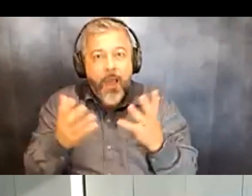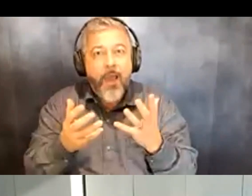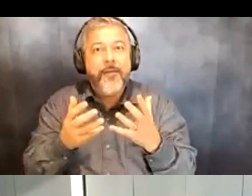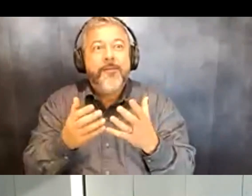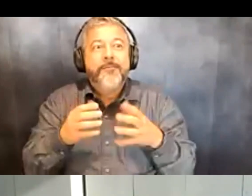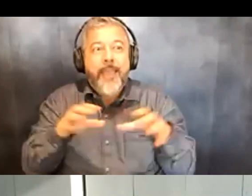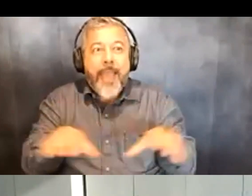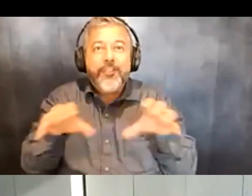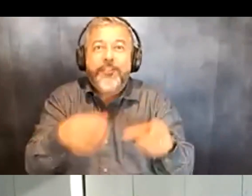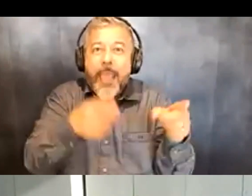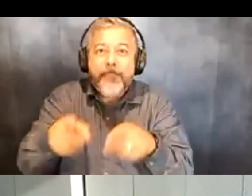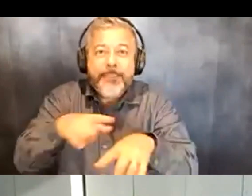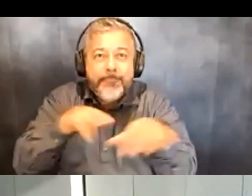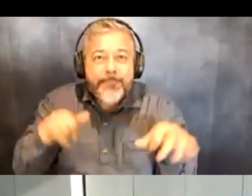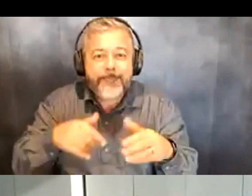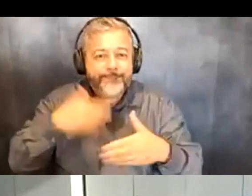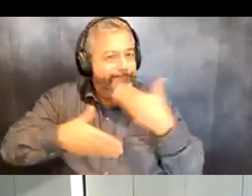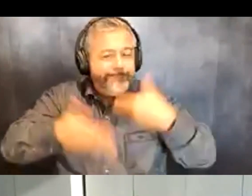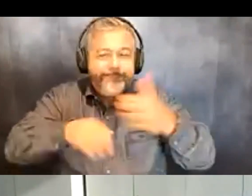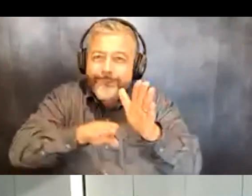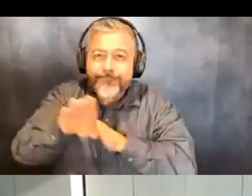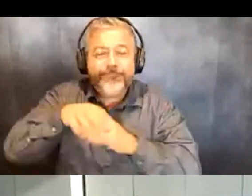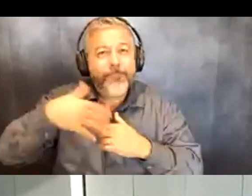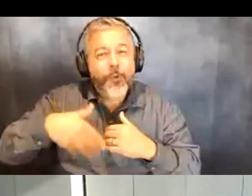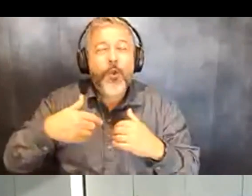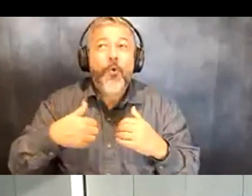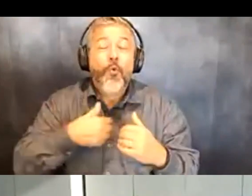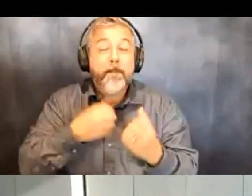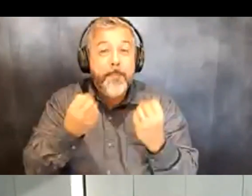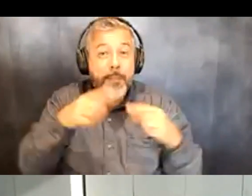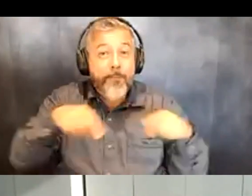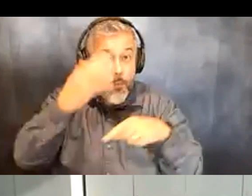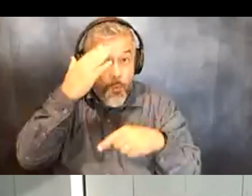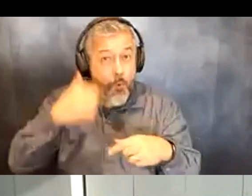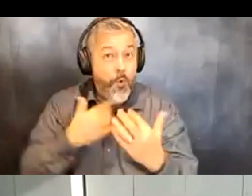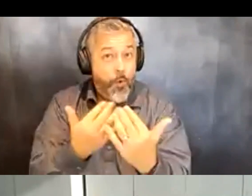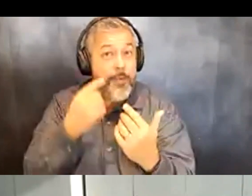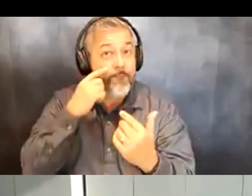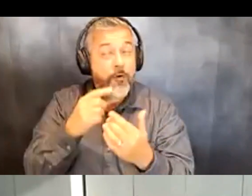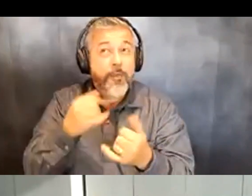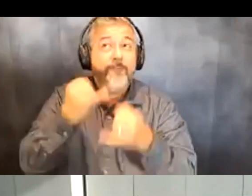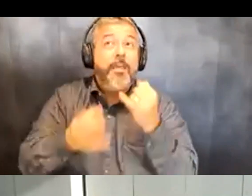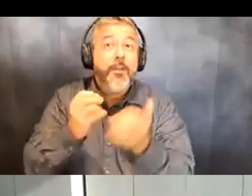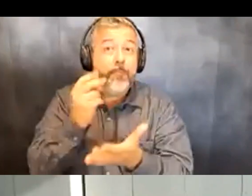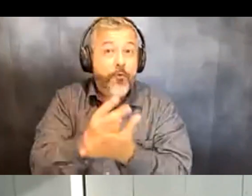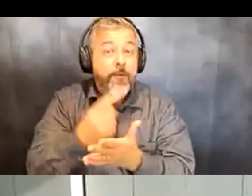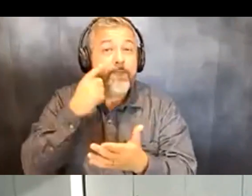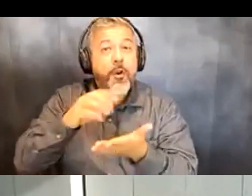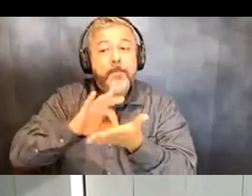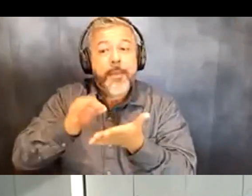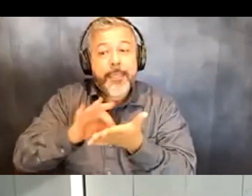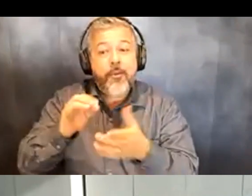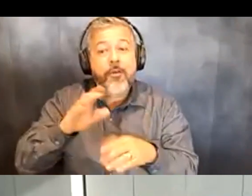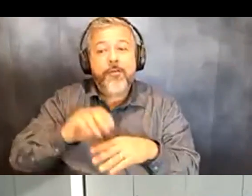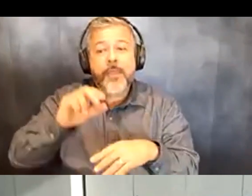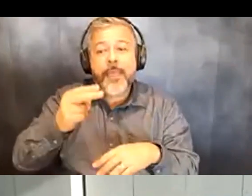And as many of you know, we are still waiting on that final approval for the Centers for Medicare and Medicaid Services on the HCBS